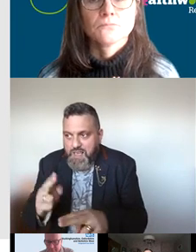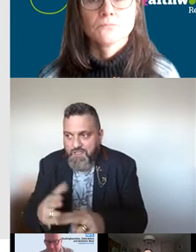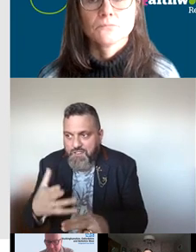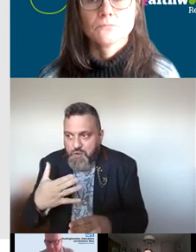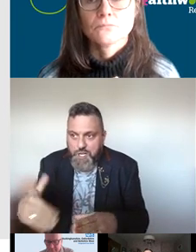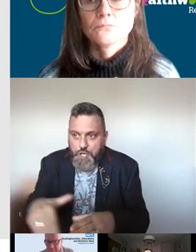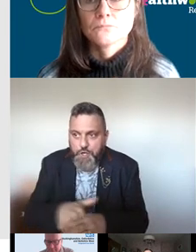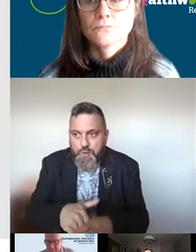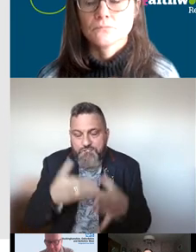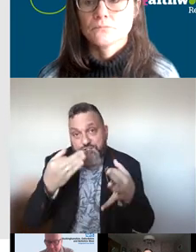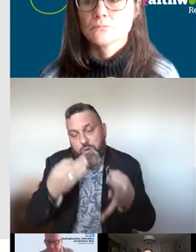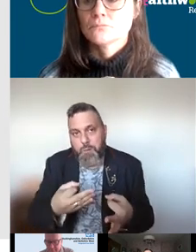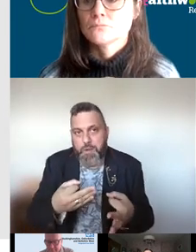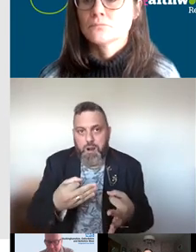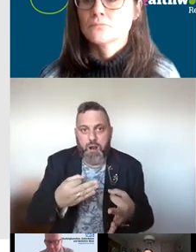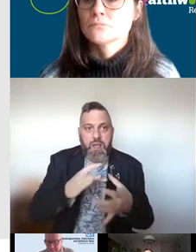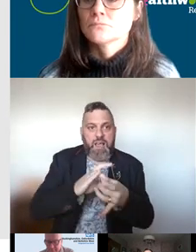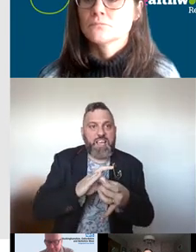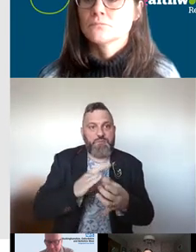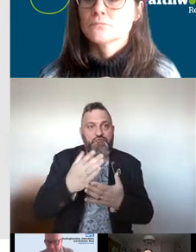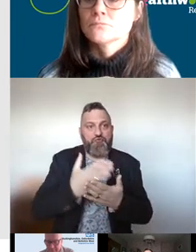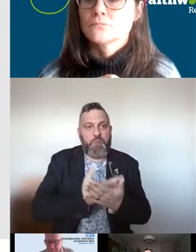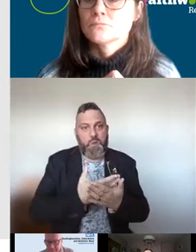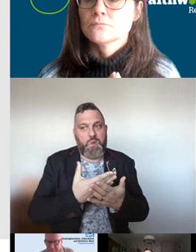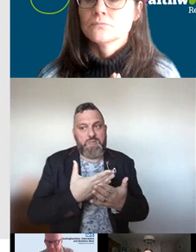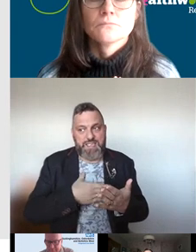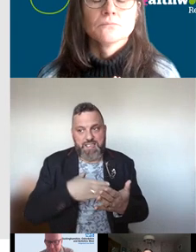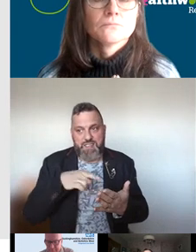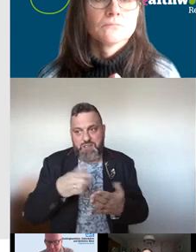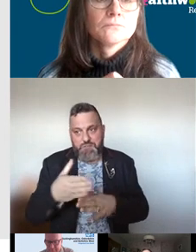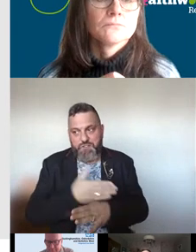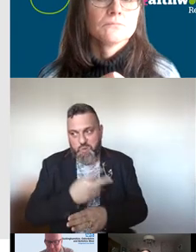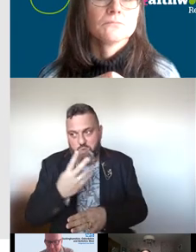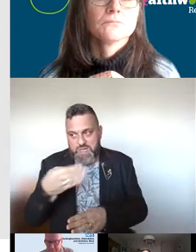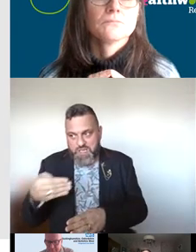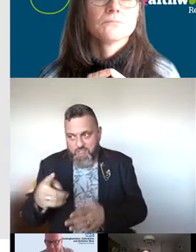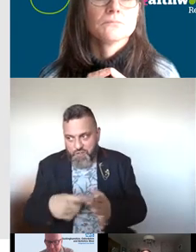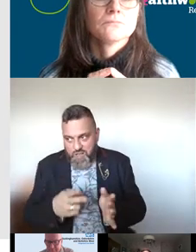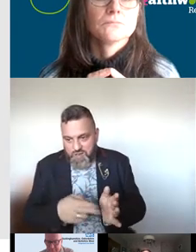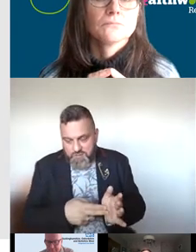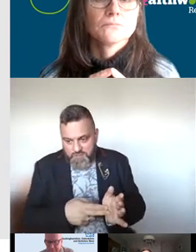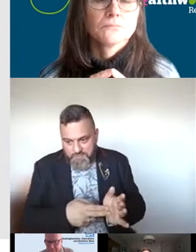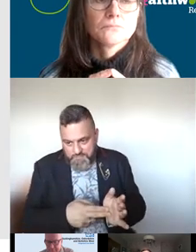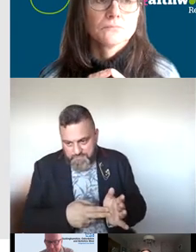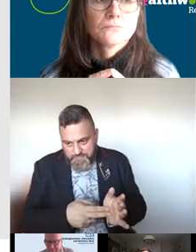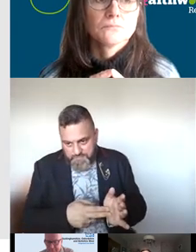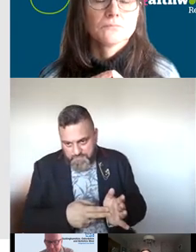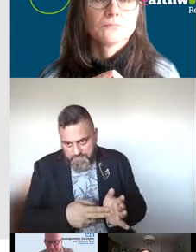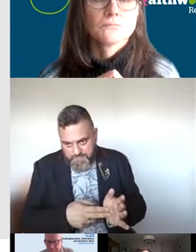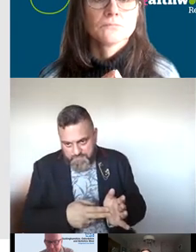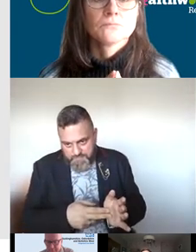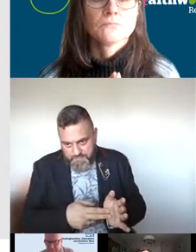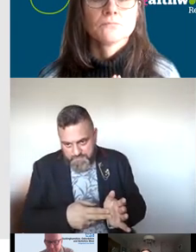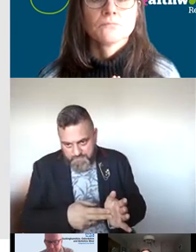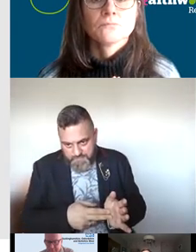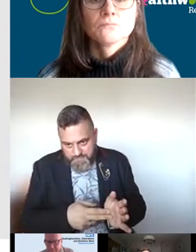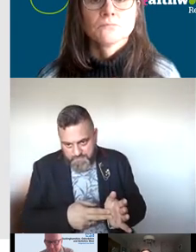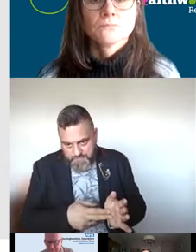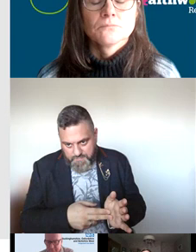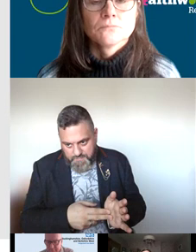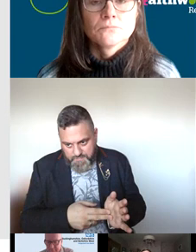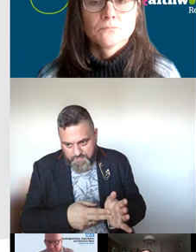in that sort of formal engagement report, we need them back by the 29th of January. we'll then be iterating the strategy. So there's